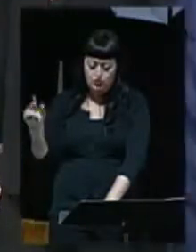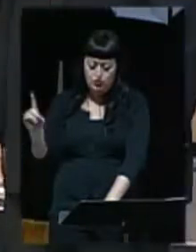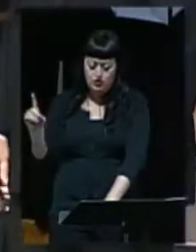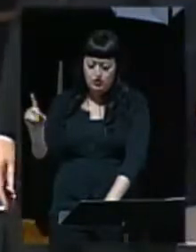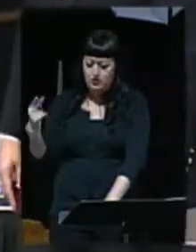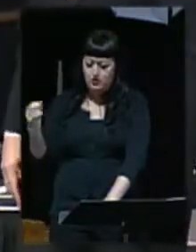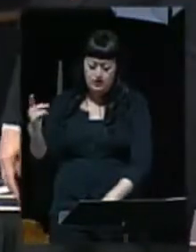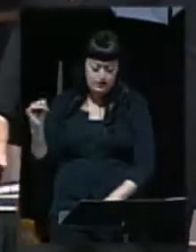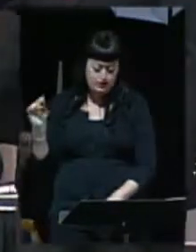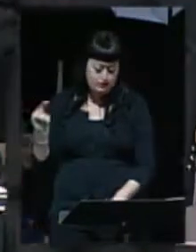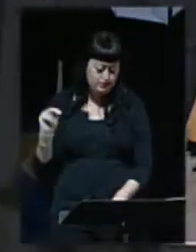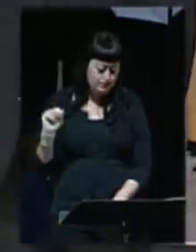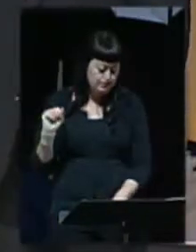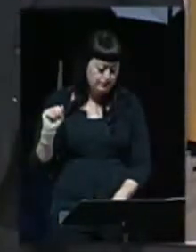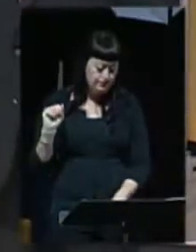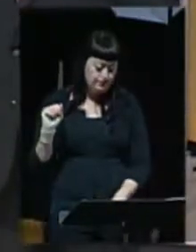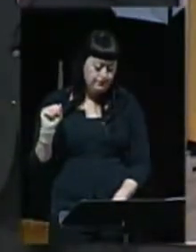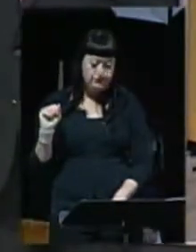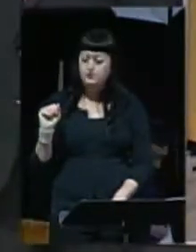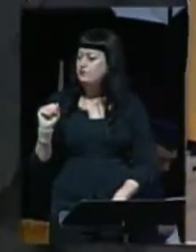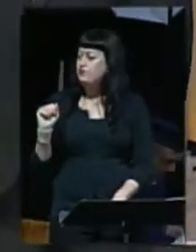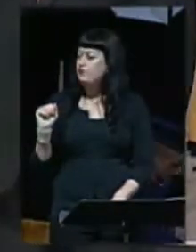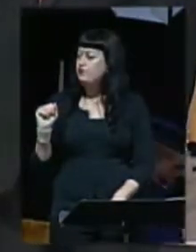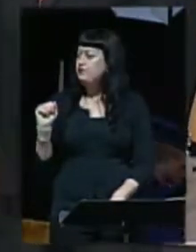Shad Hagen.